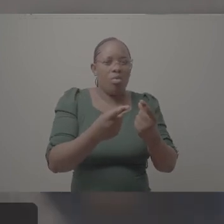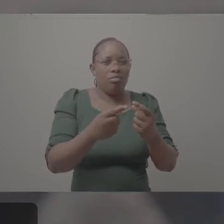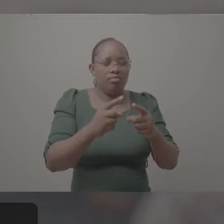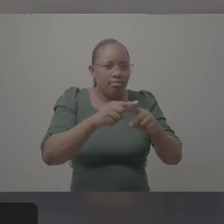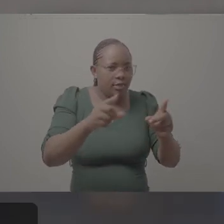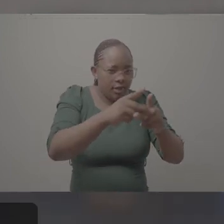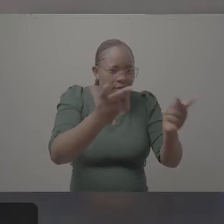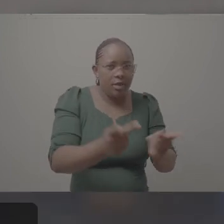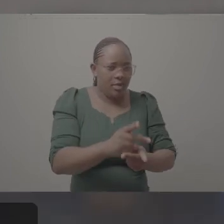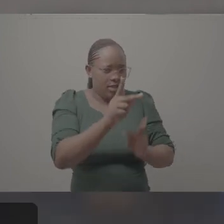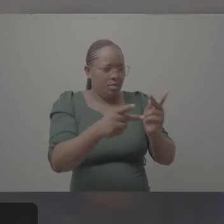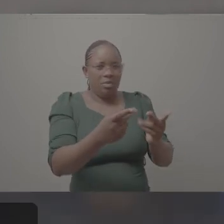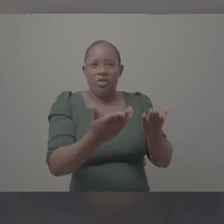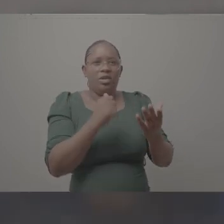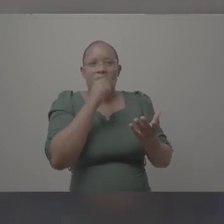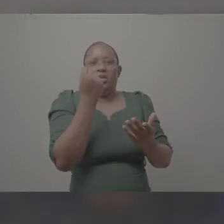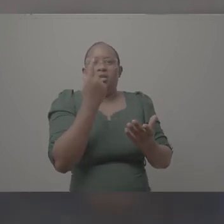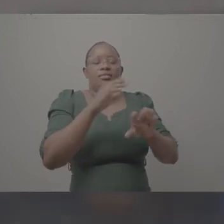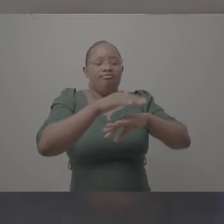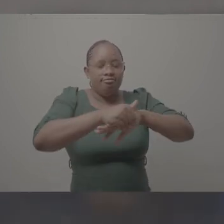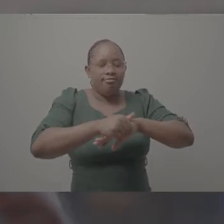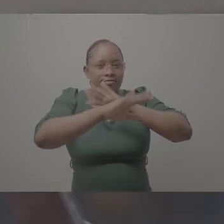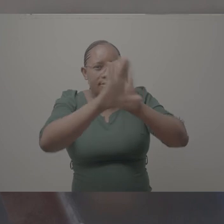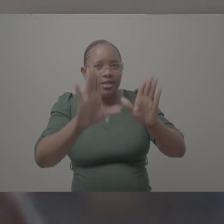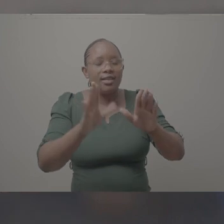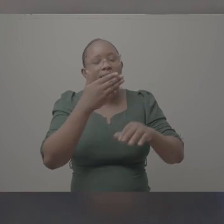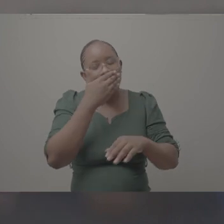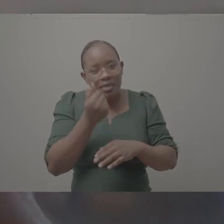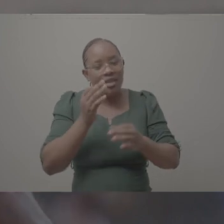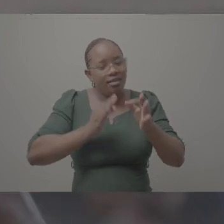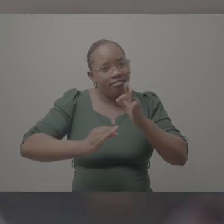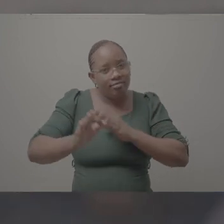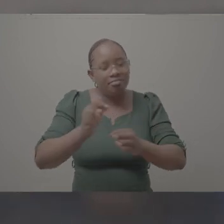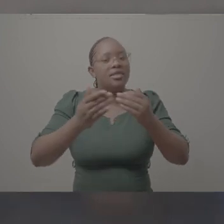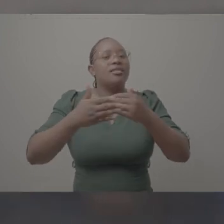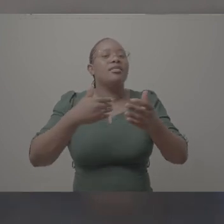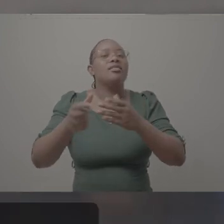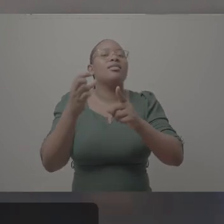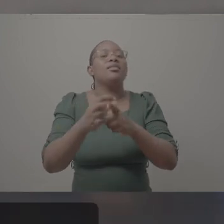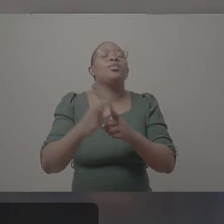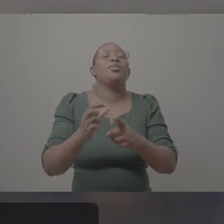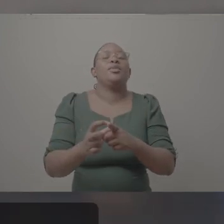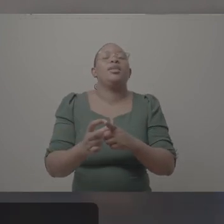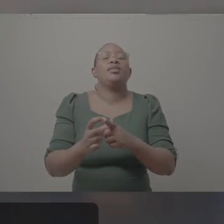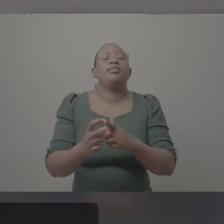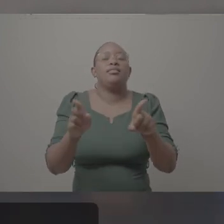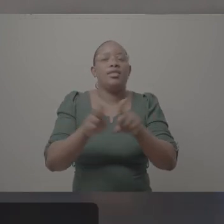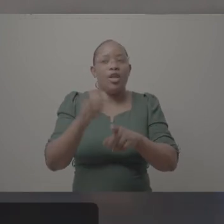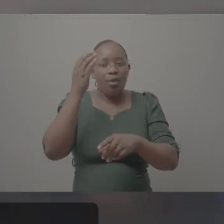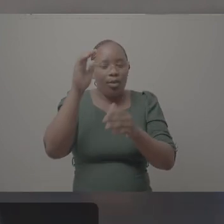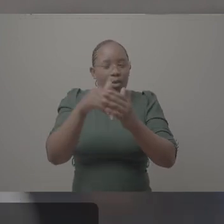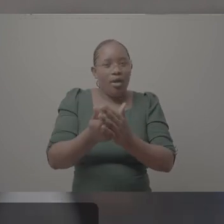it and extend it to the people on the ground and just make them understand what it actually talks about and how best they